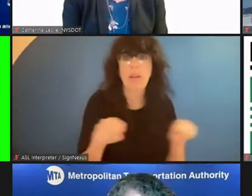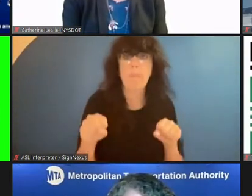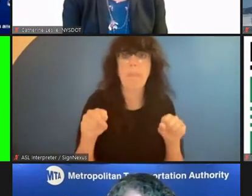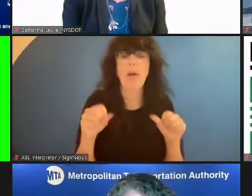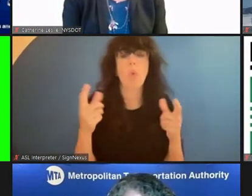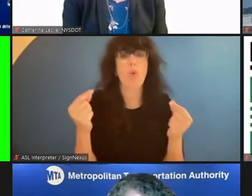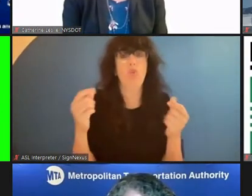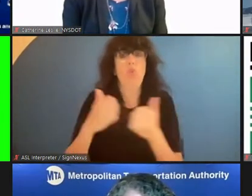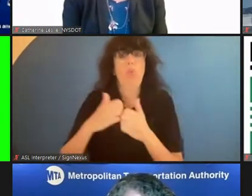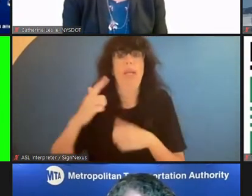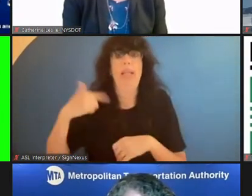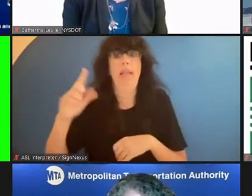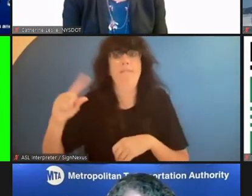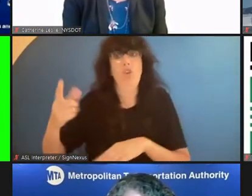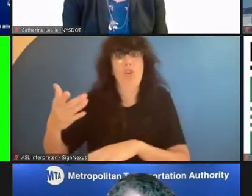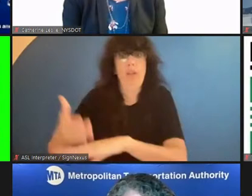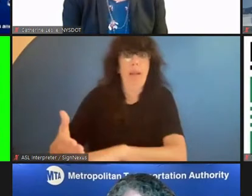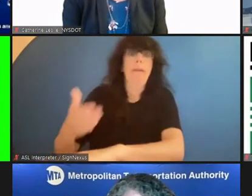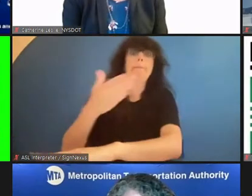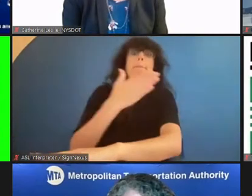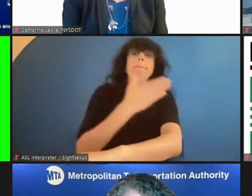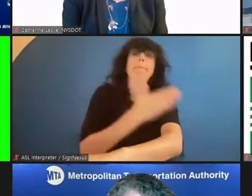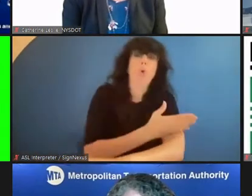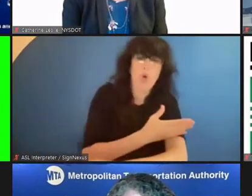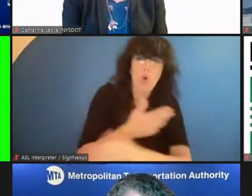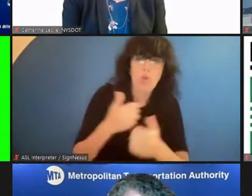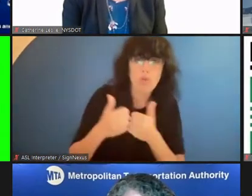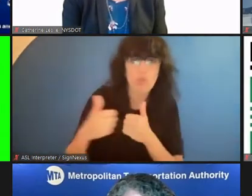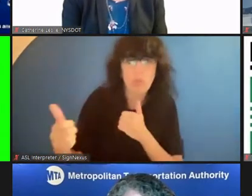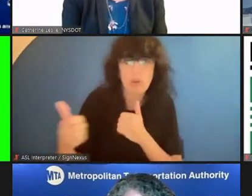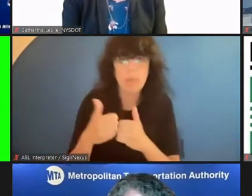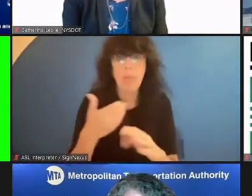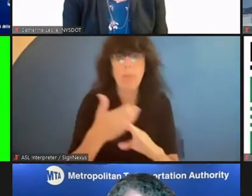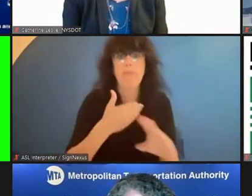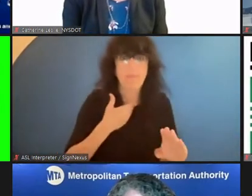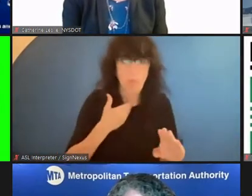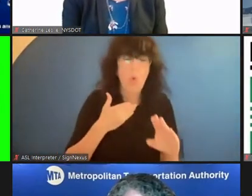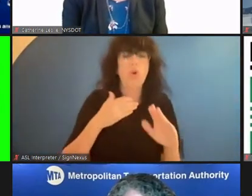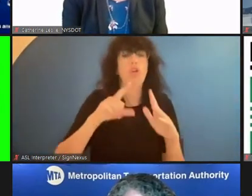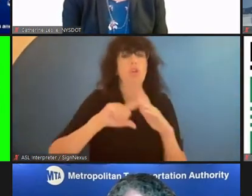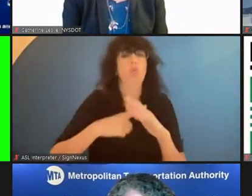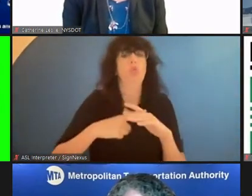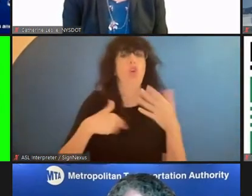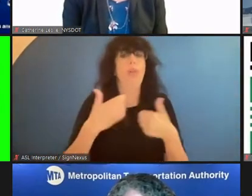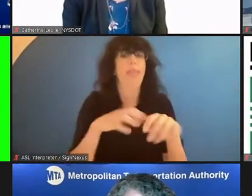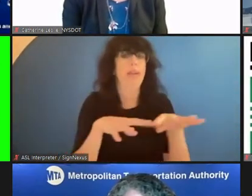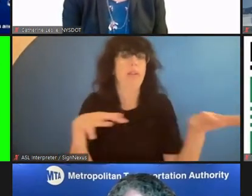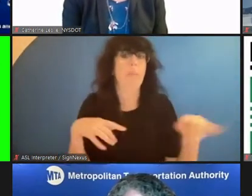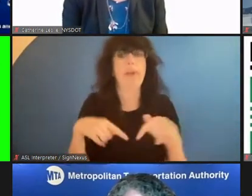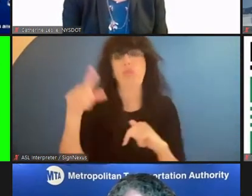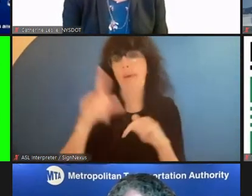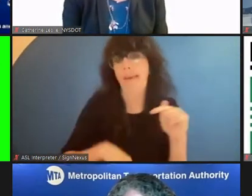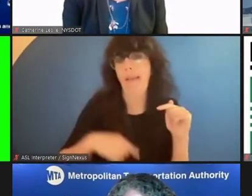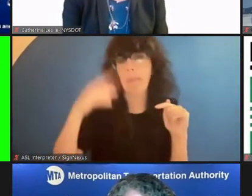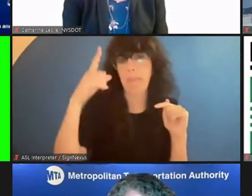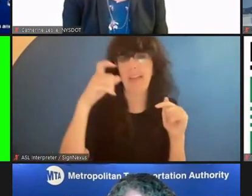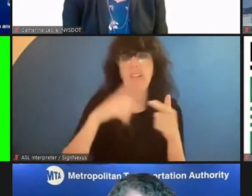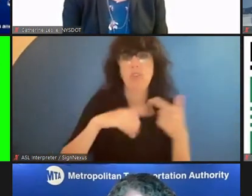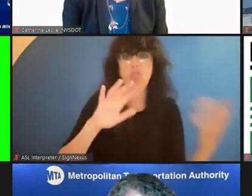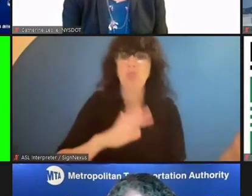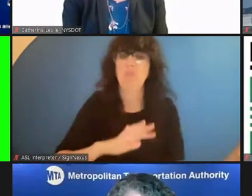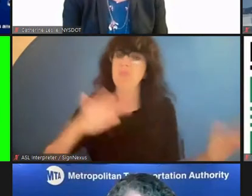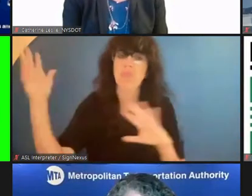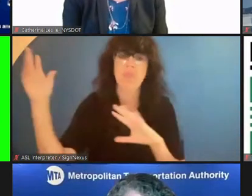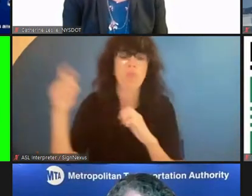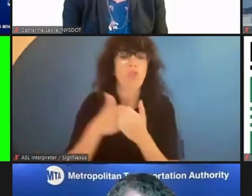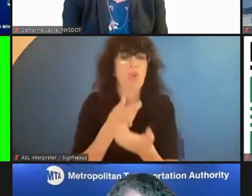improve mass transit before you implement implement the justin pricing but you can't because if you've made a mess of your own finances over the